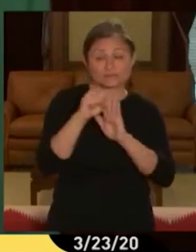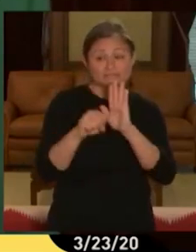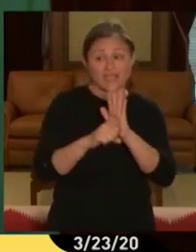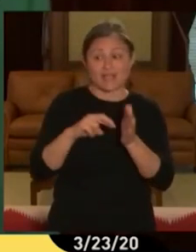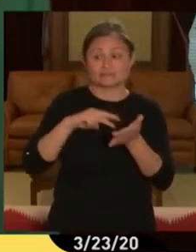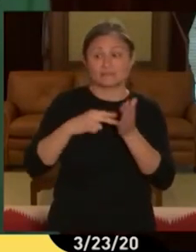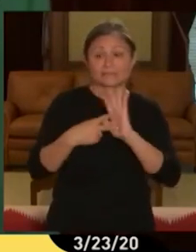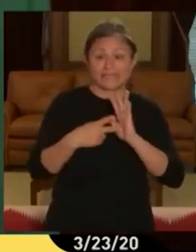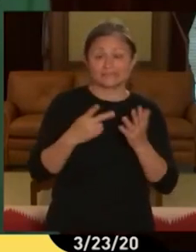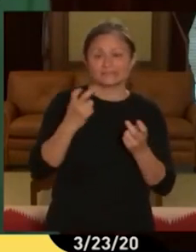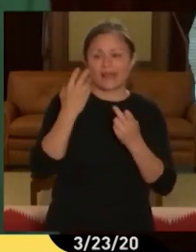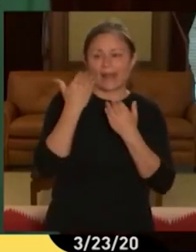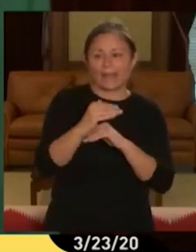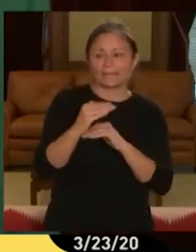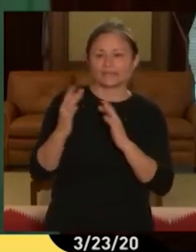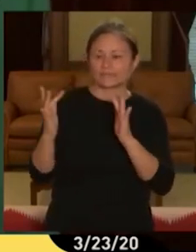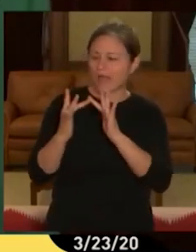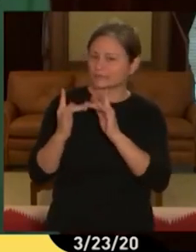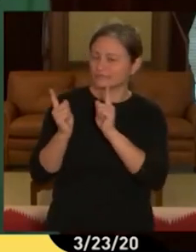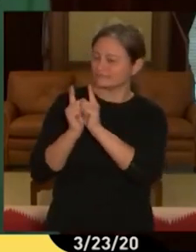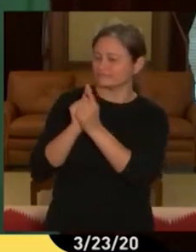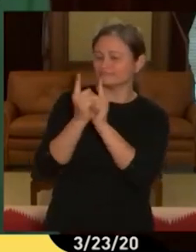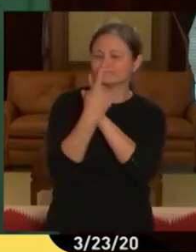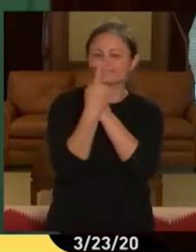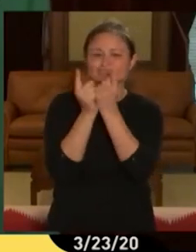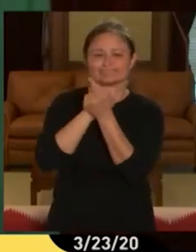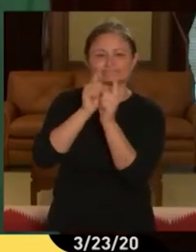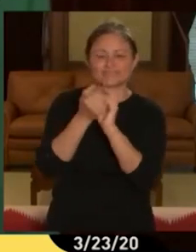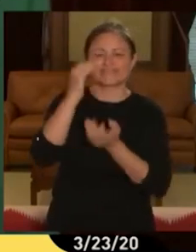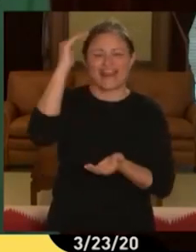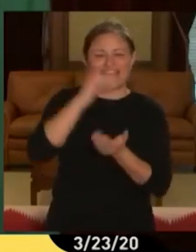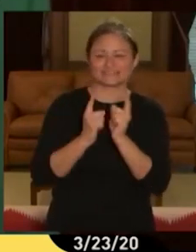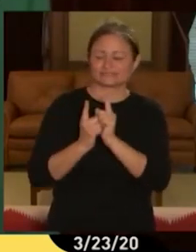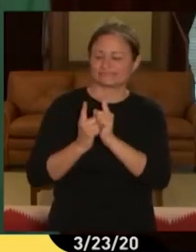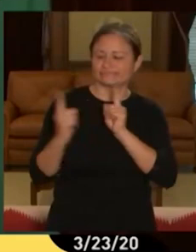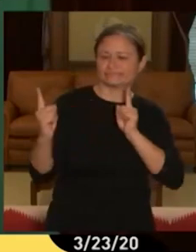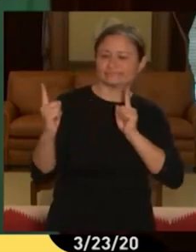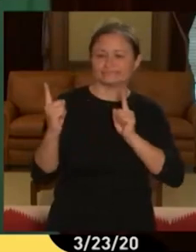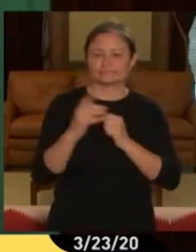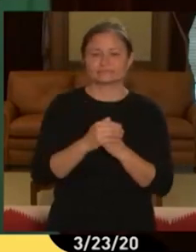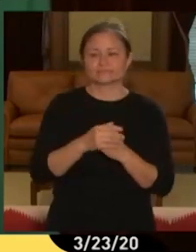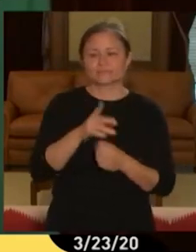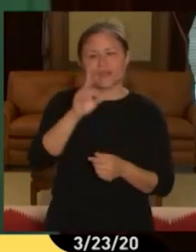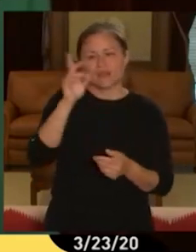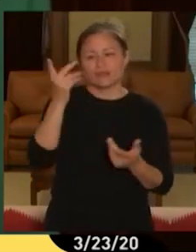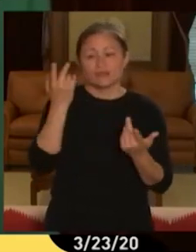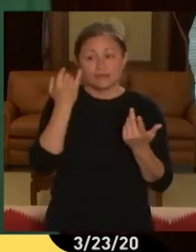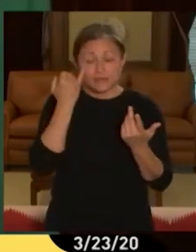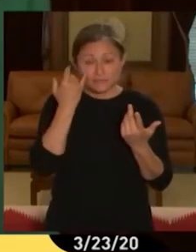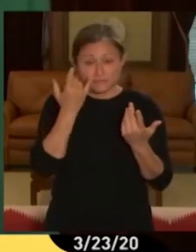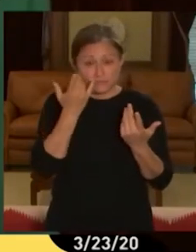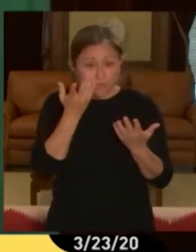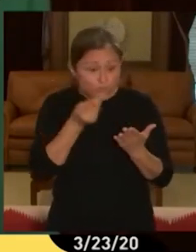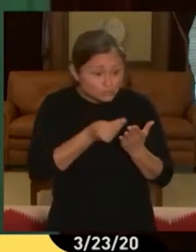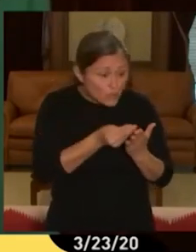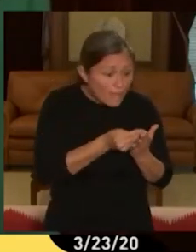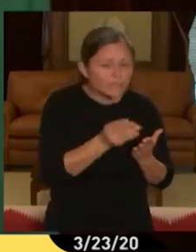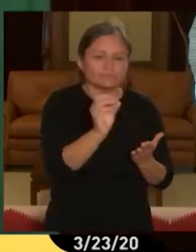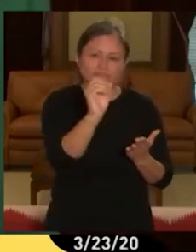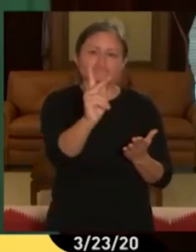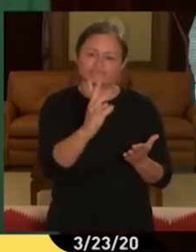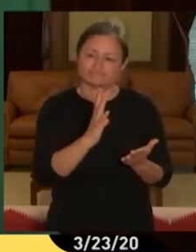unless they're pursuing some essential activities, like grocery shopping, going to a doctor's appointment, or the